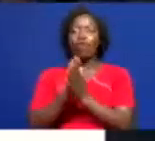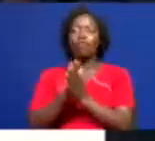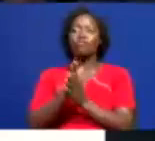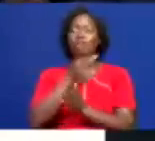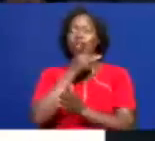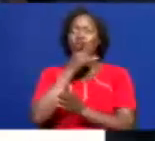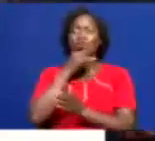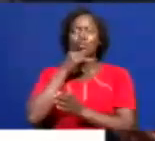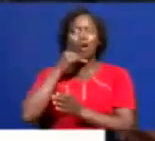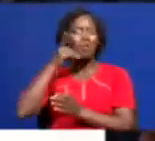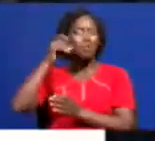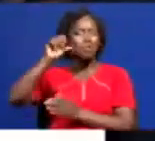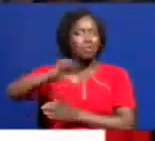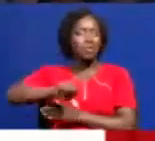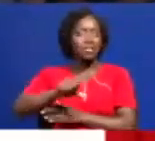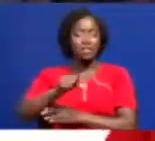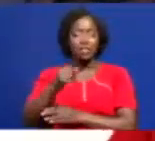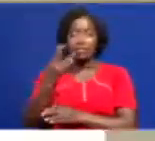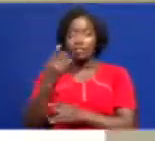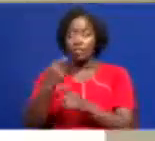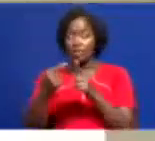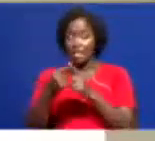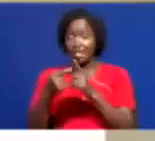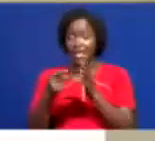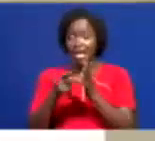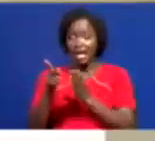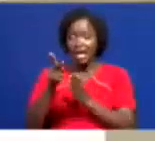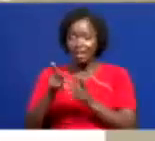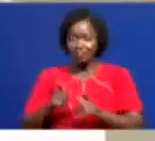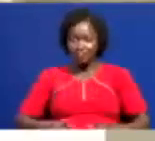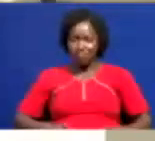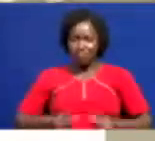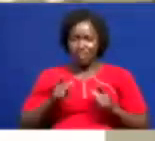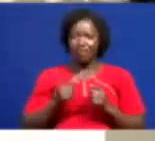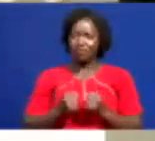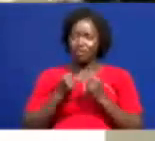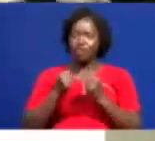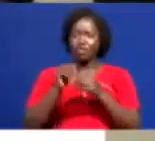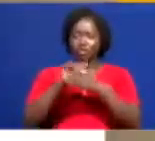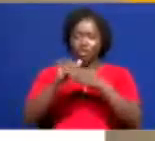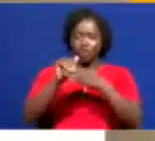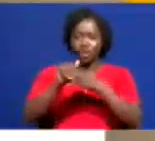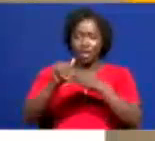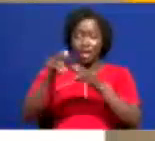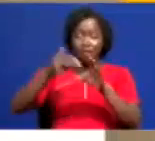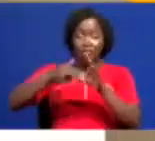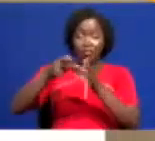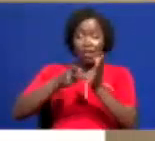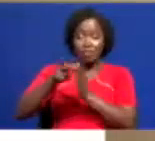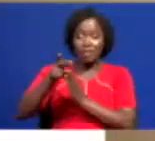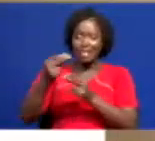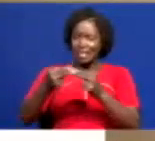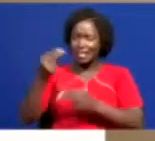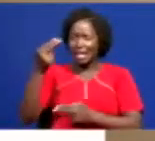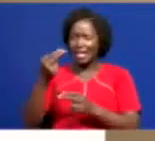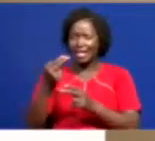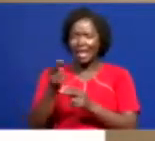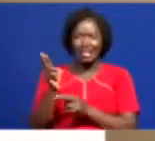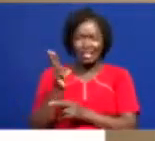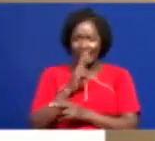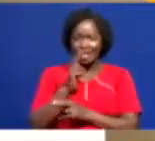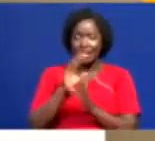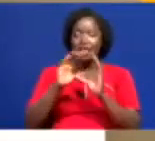in four decades. High cost of living, strong dollar, high fuel prices, and tight global